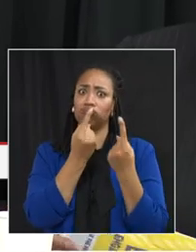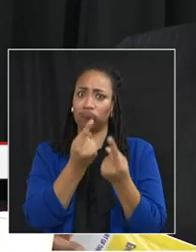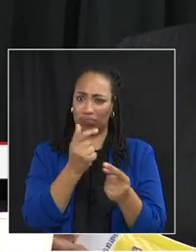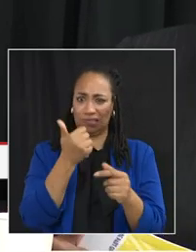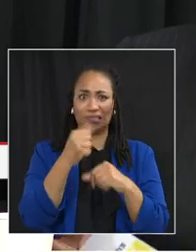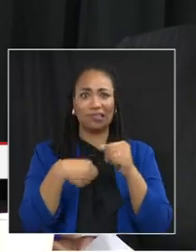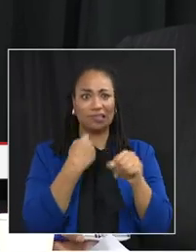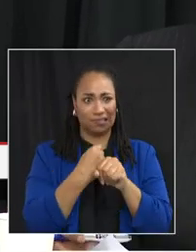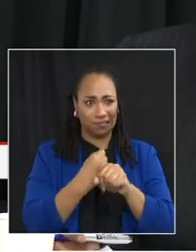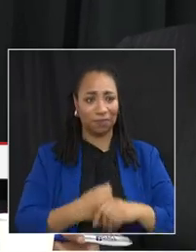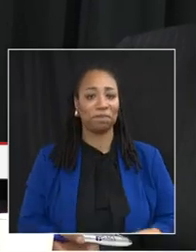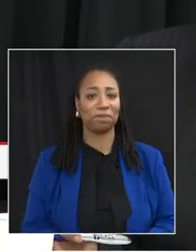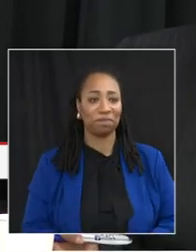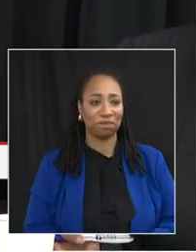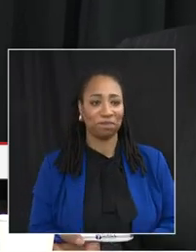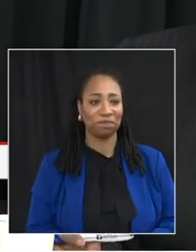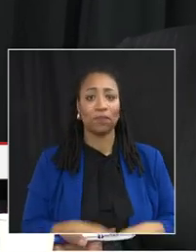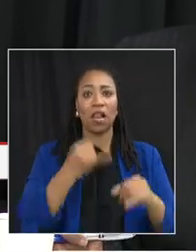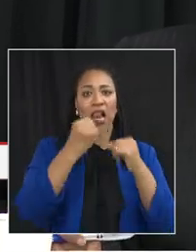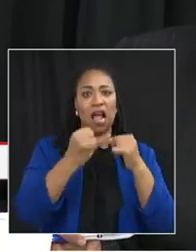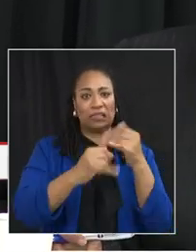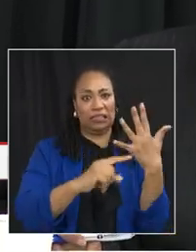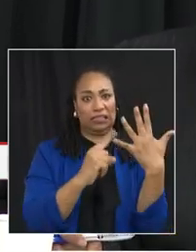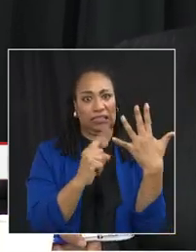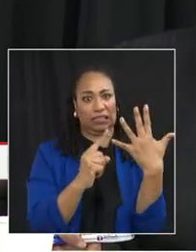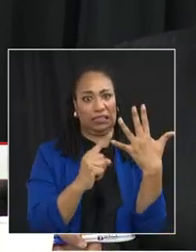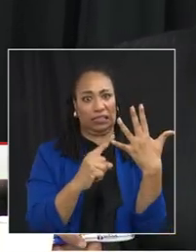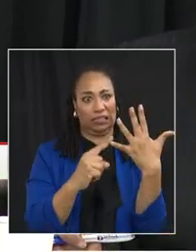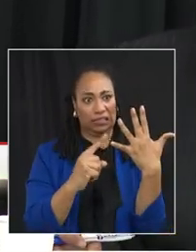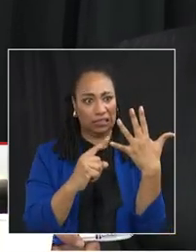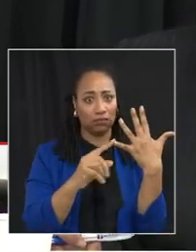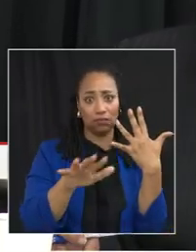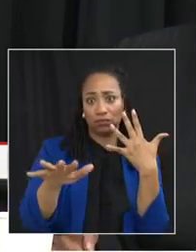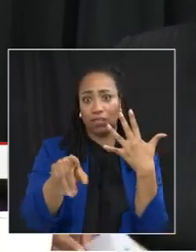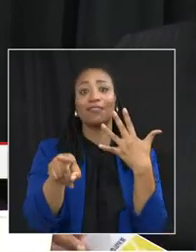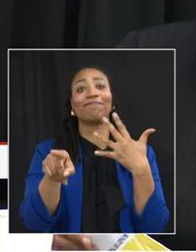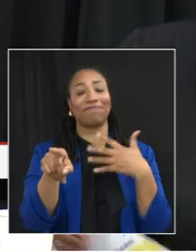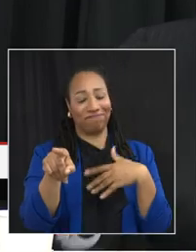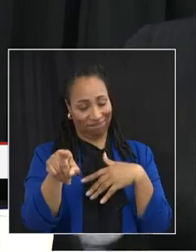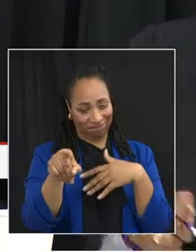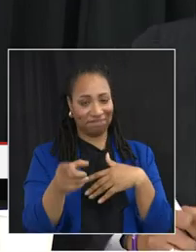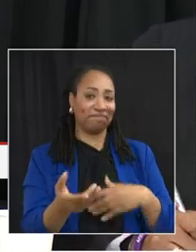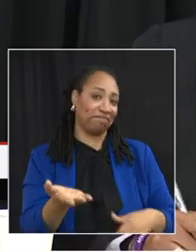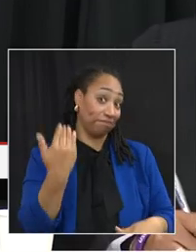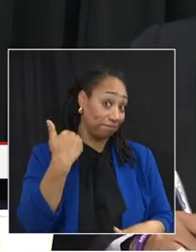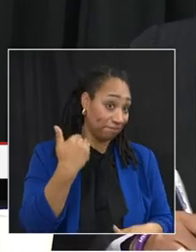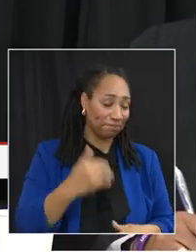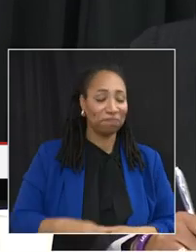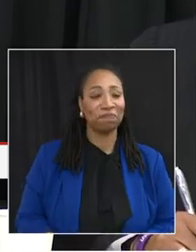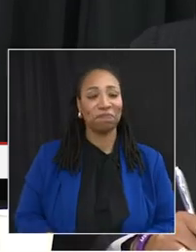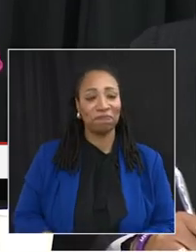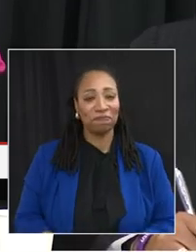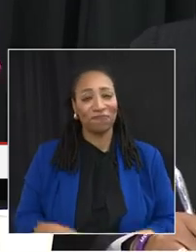Okay. Is this the last question? Okay. Commissioner Bobo. Hi, Commissioner. How you doing?